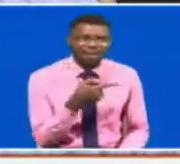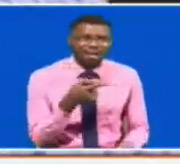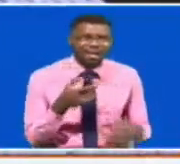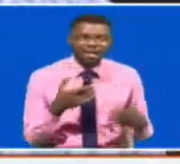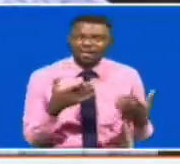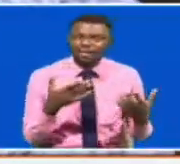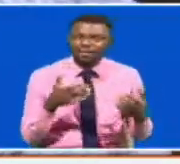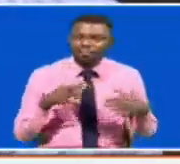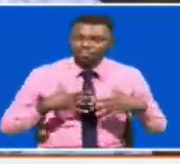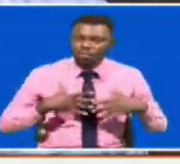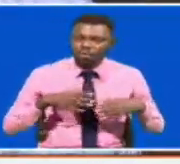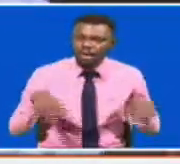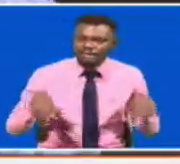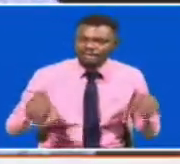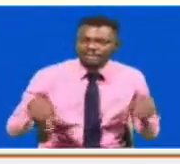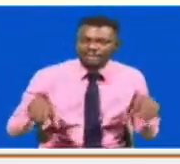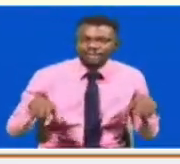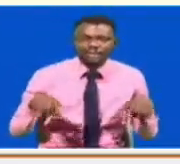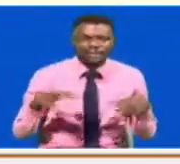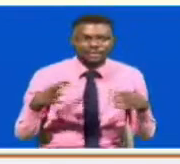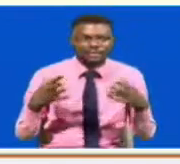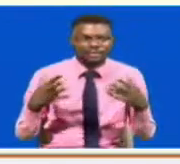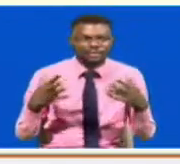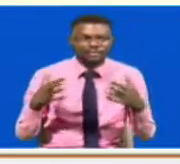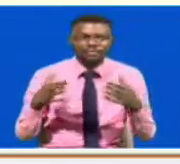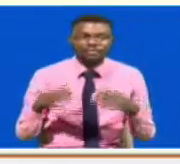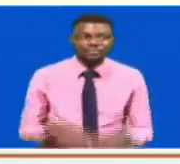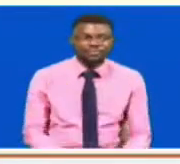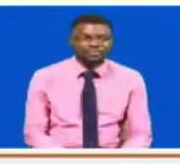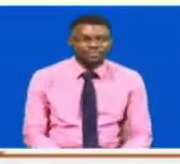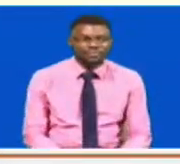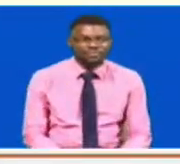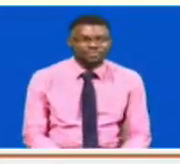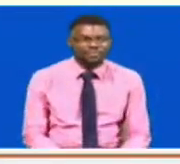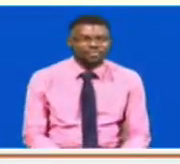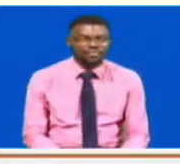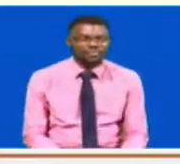to freeze or flee or fight.